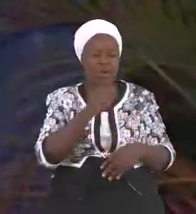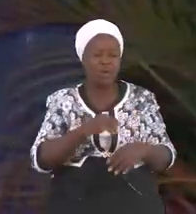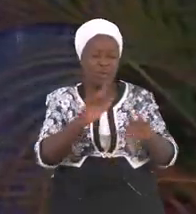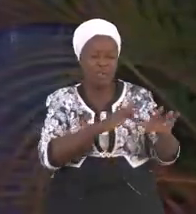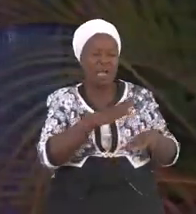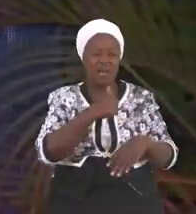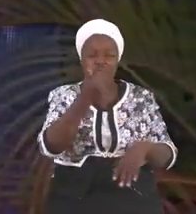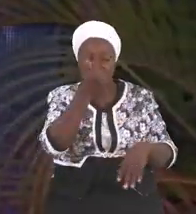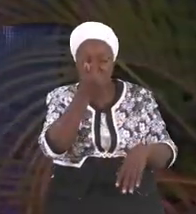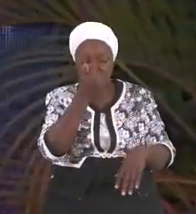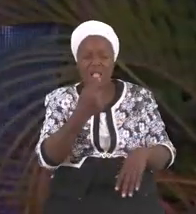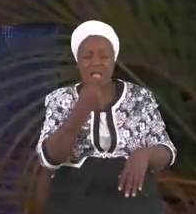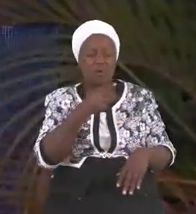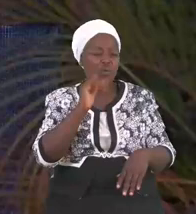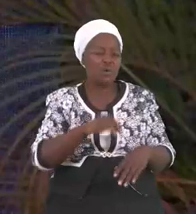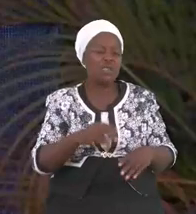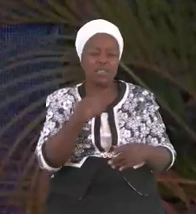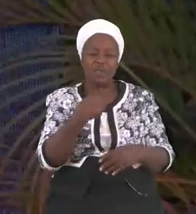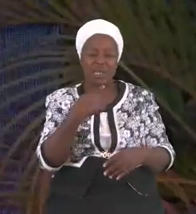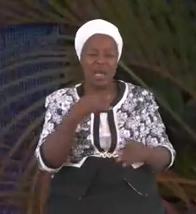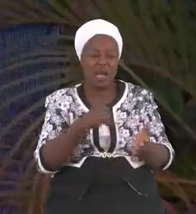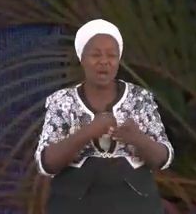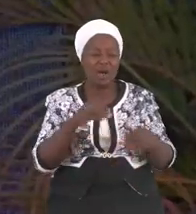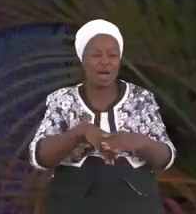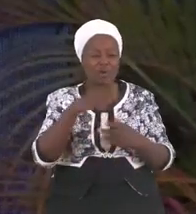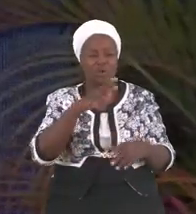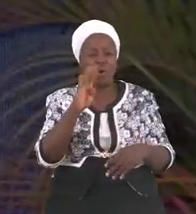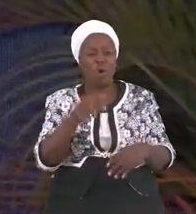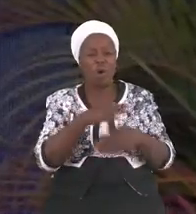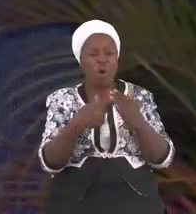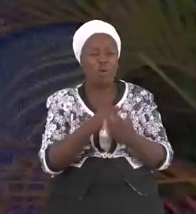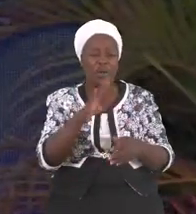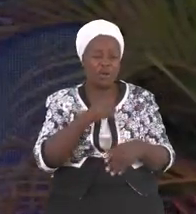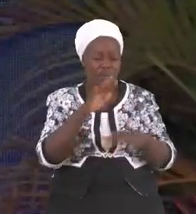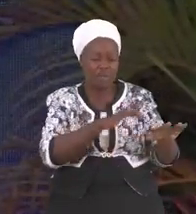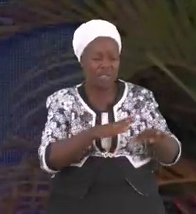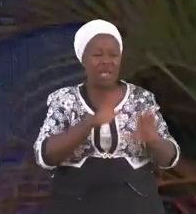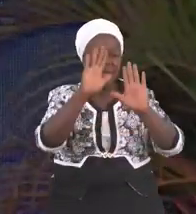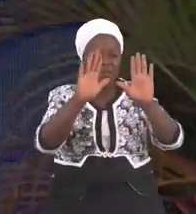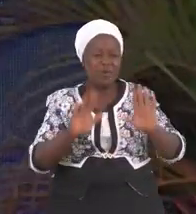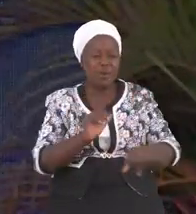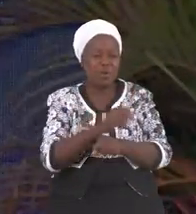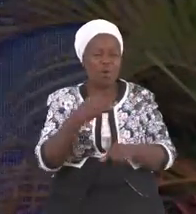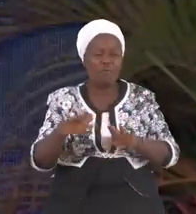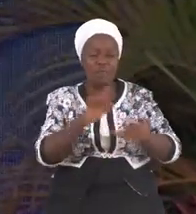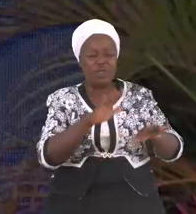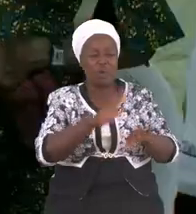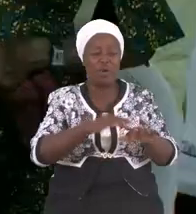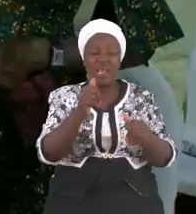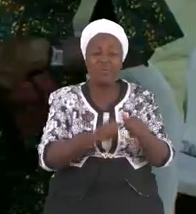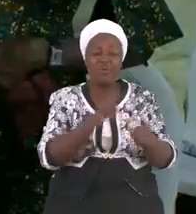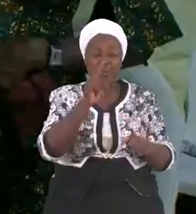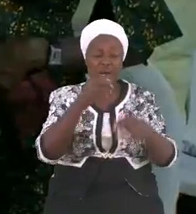speak out all by your mercy. Miracle of mercy upon everyone now in